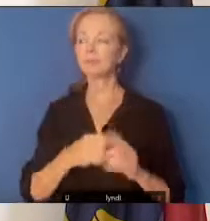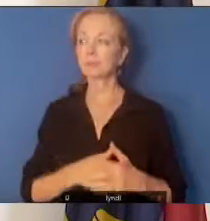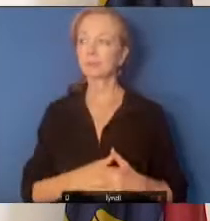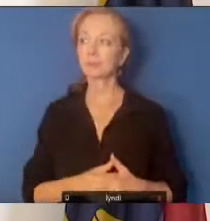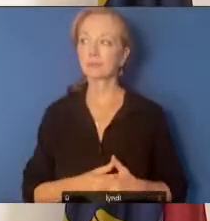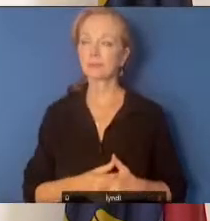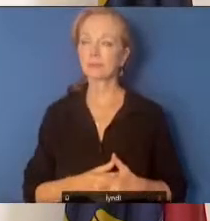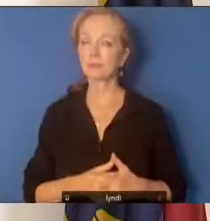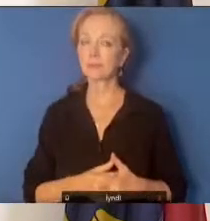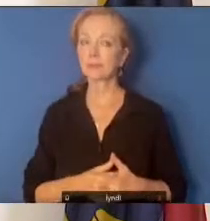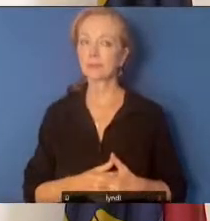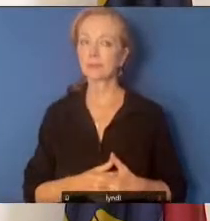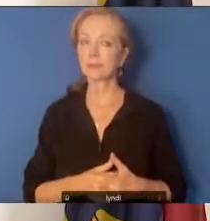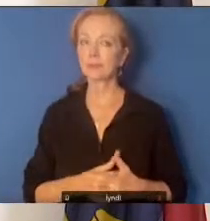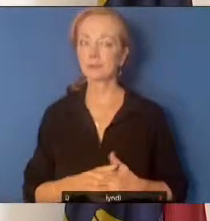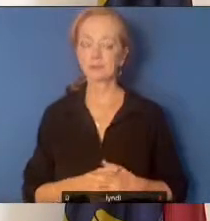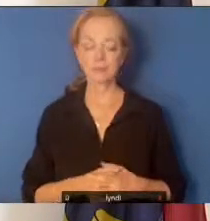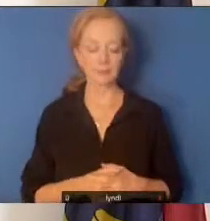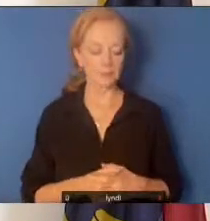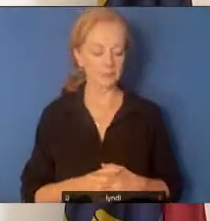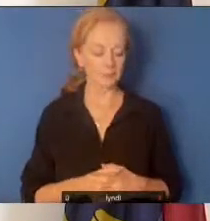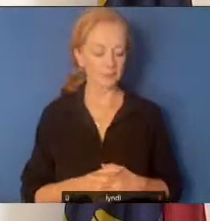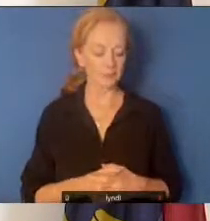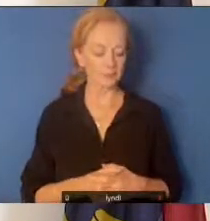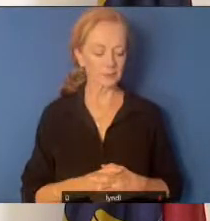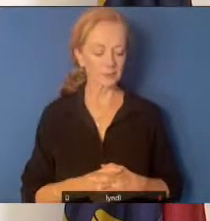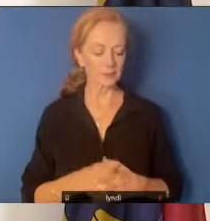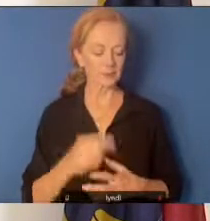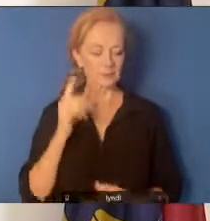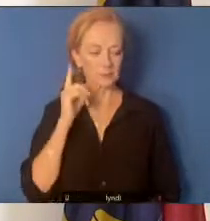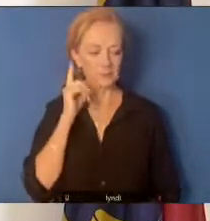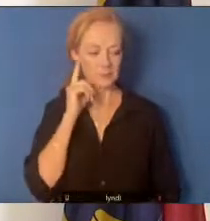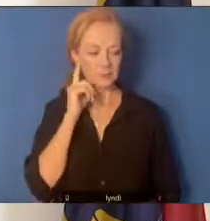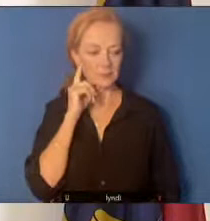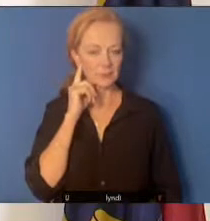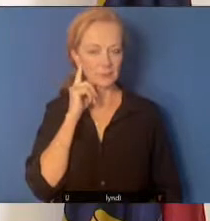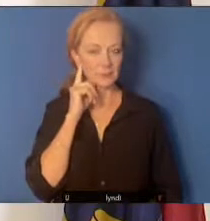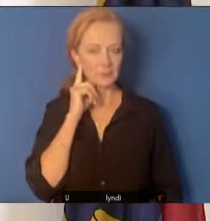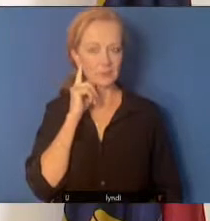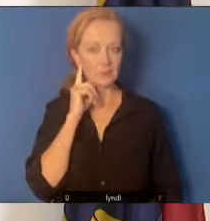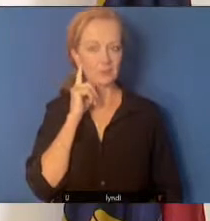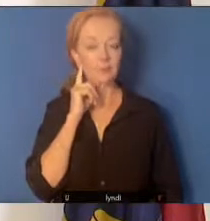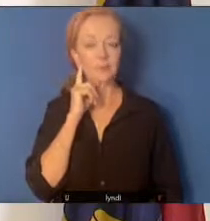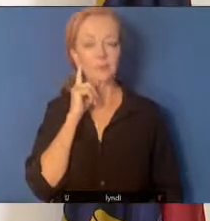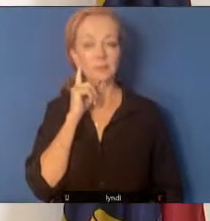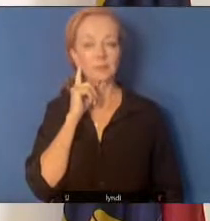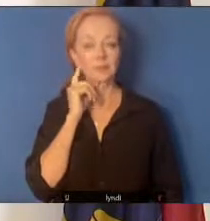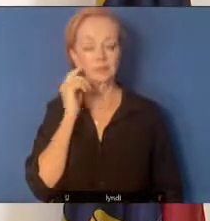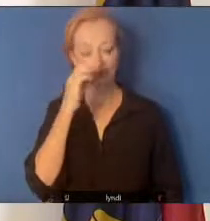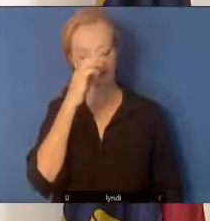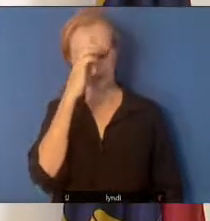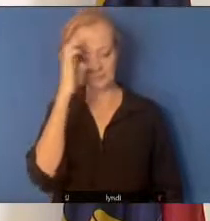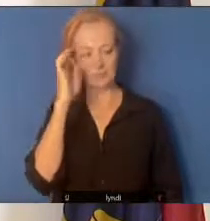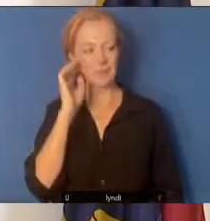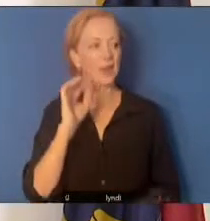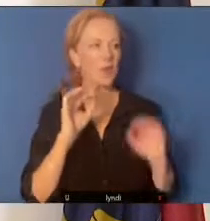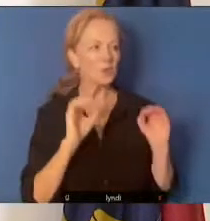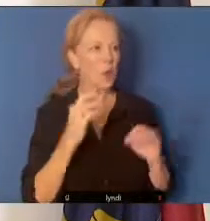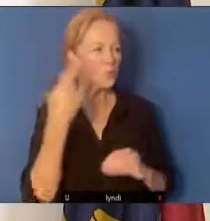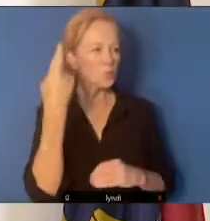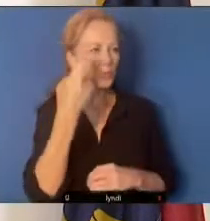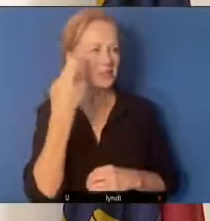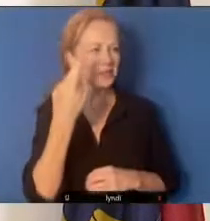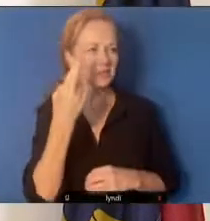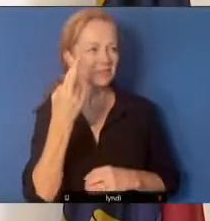And were there any mental health issues that you guys determined, or I know you said there's really no rhyme or reason for that, but